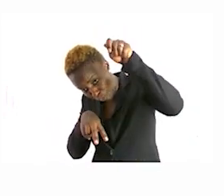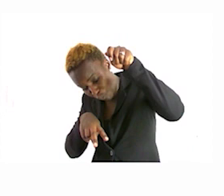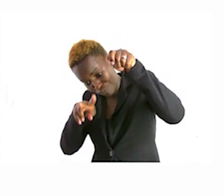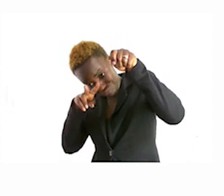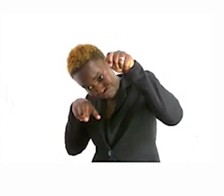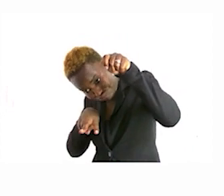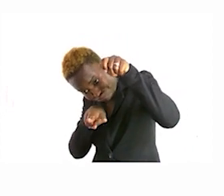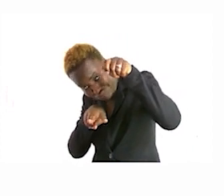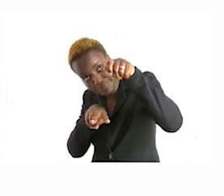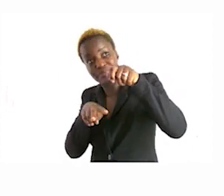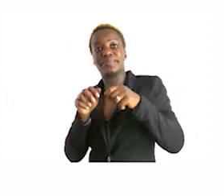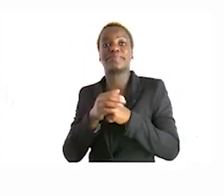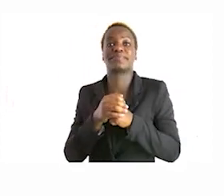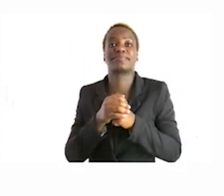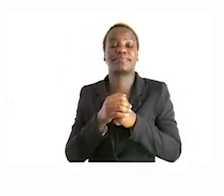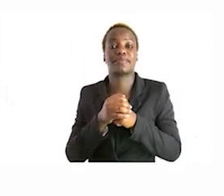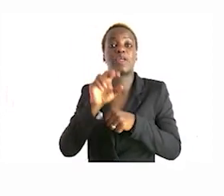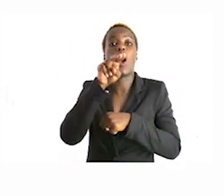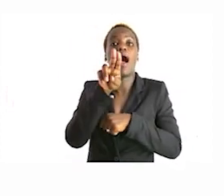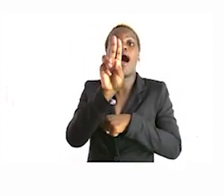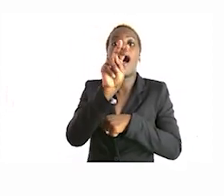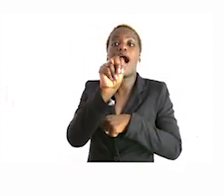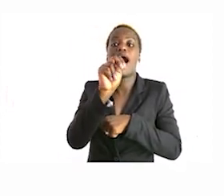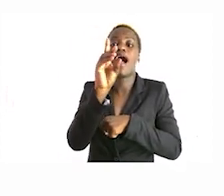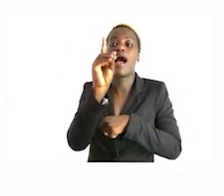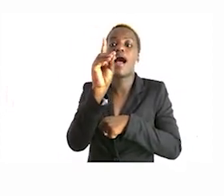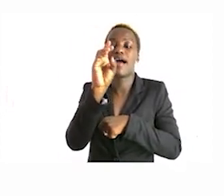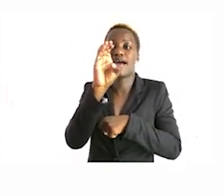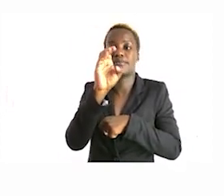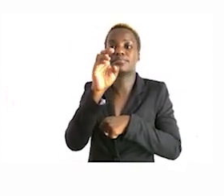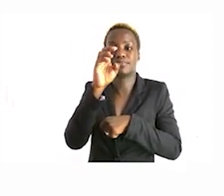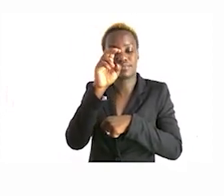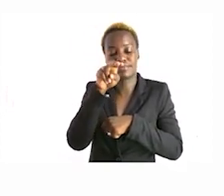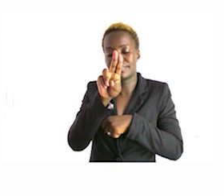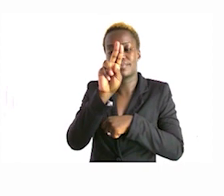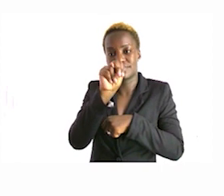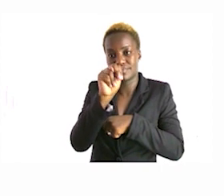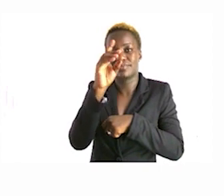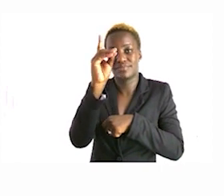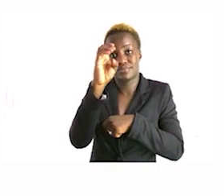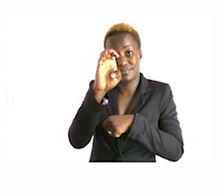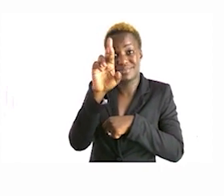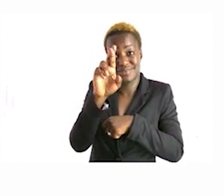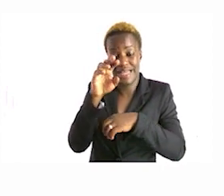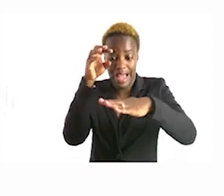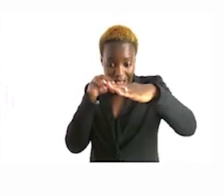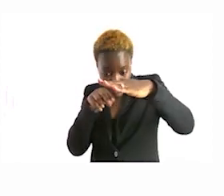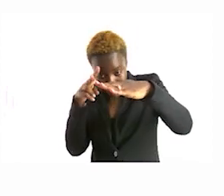the blanket. So the word under connects the noun to the rest of the sentence. It is